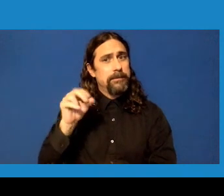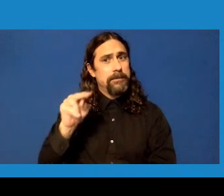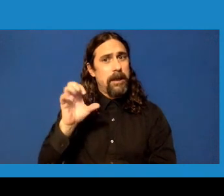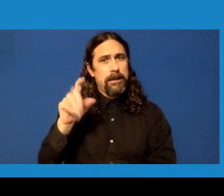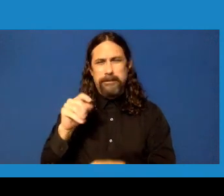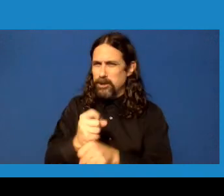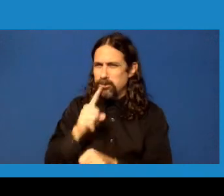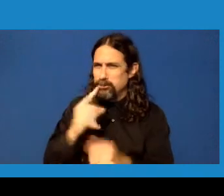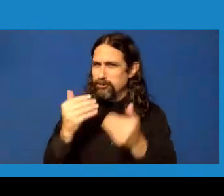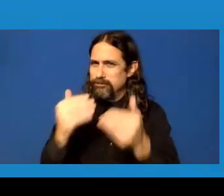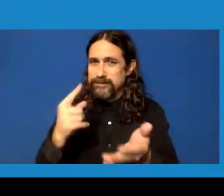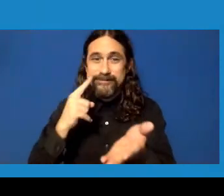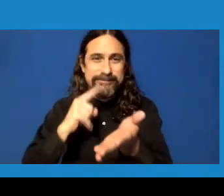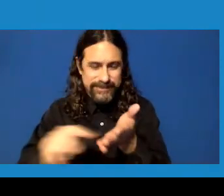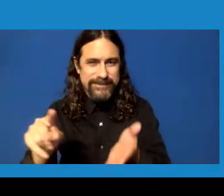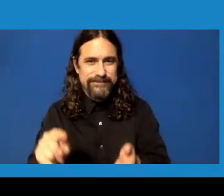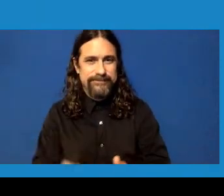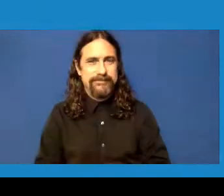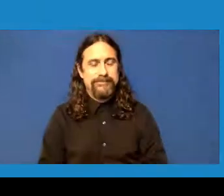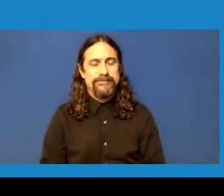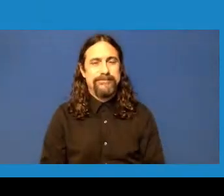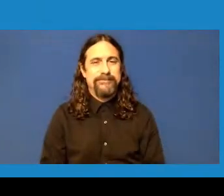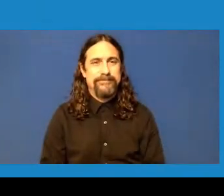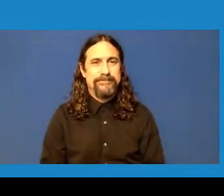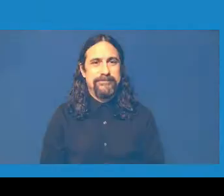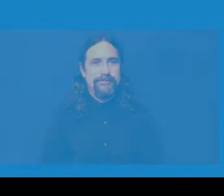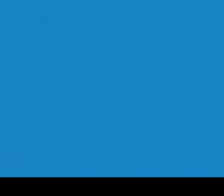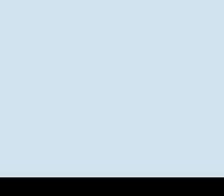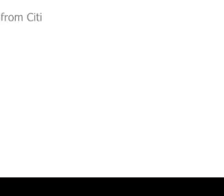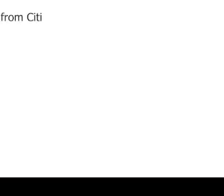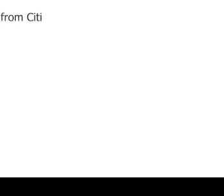nyc.gov/housingconnect. Make sure to check them out.